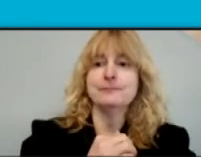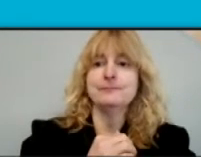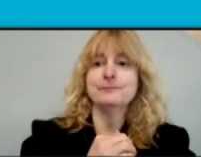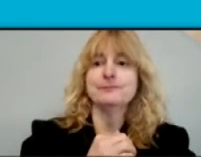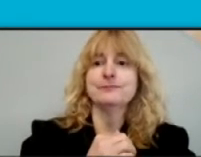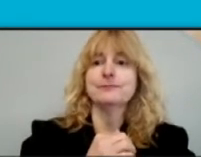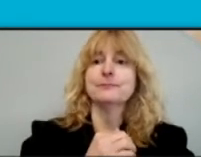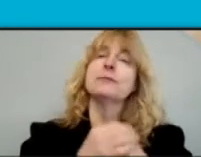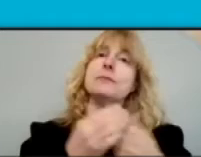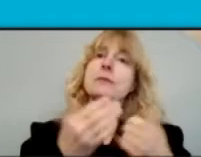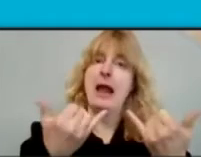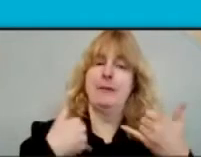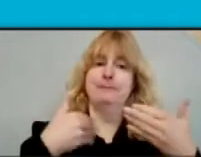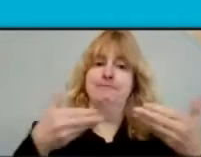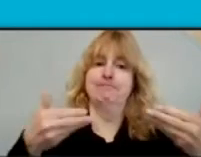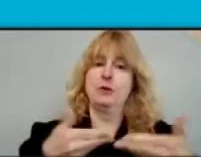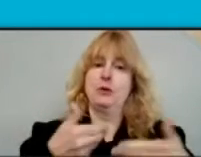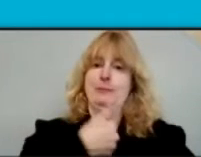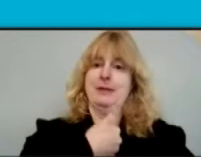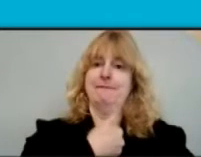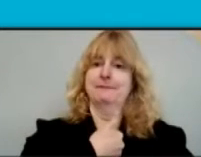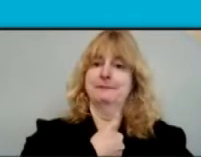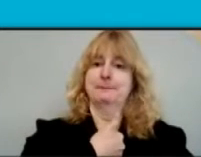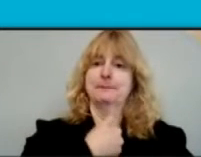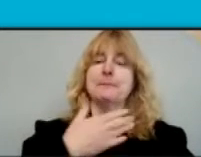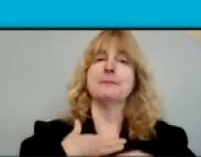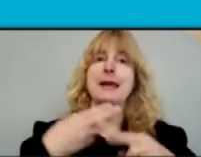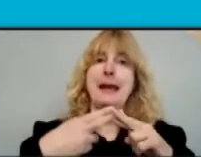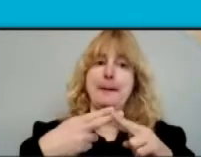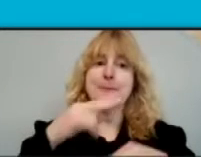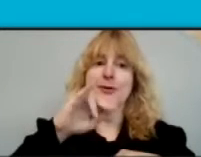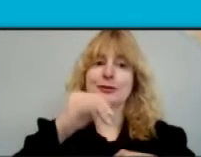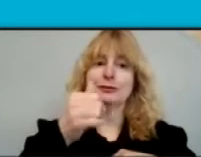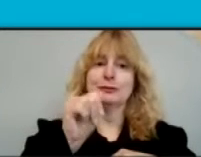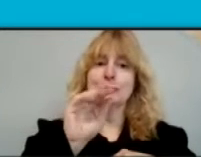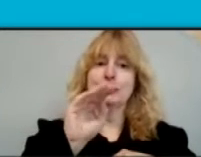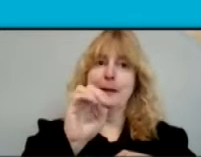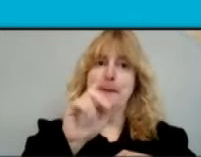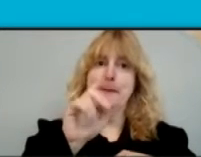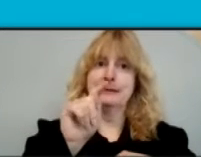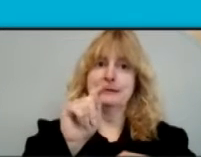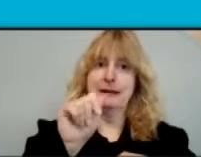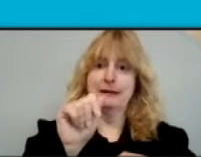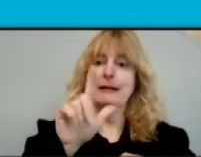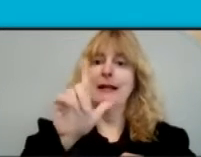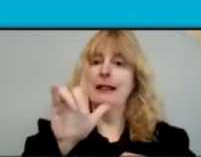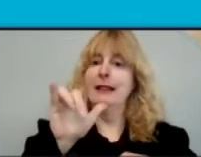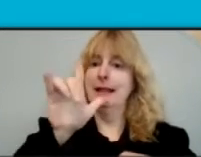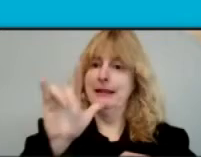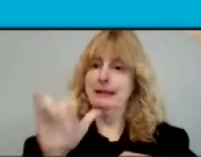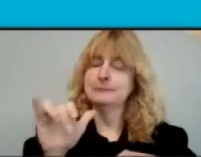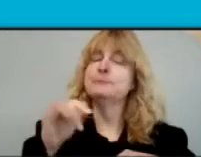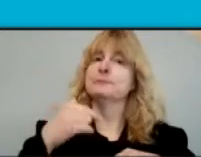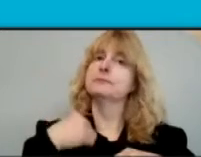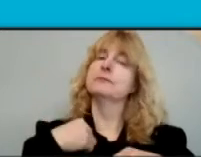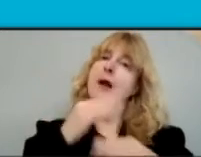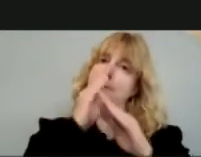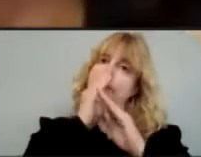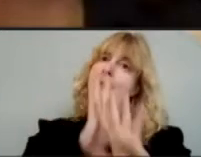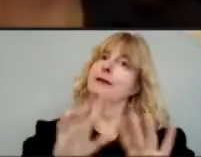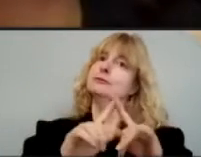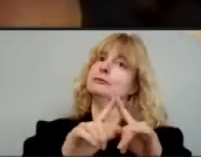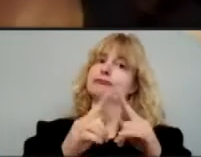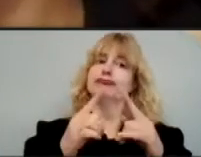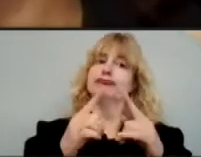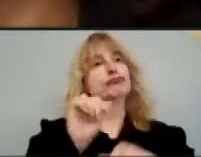So allow me to introduce myself. My name is Jametta Lilly, and I am blessed to serve as the CEO of